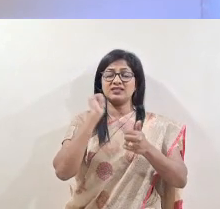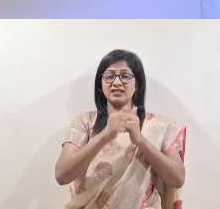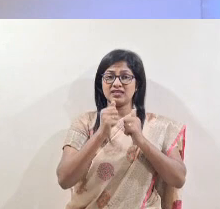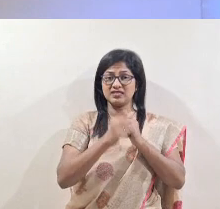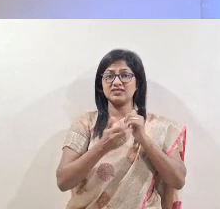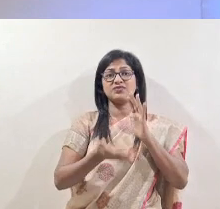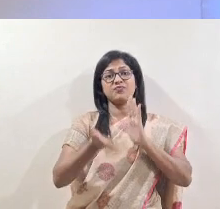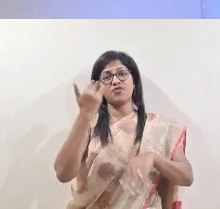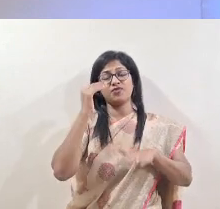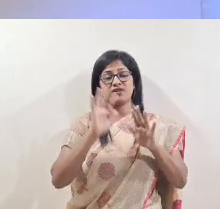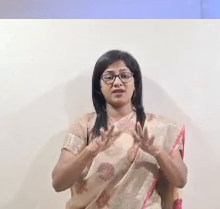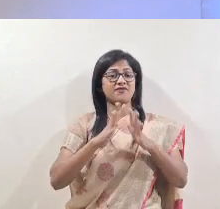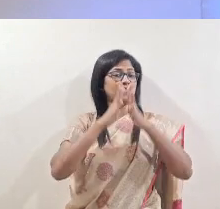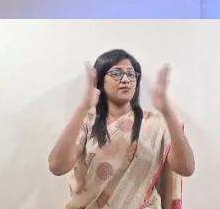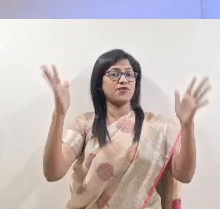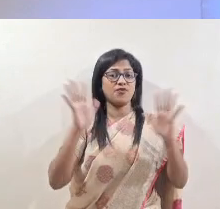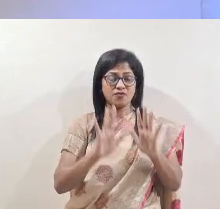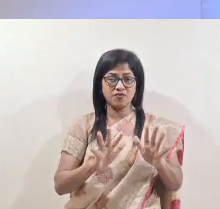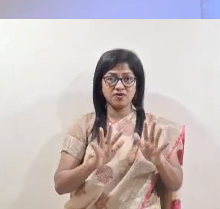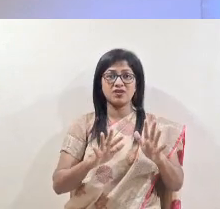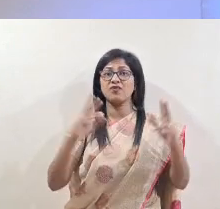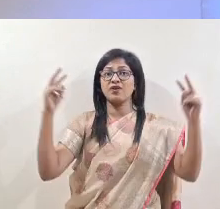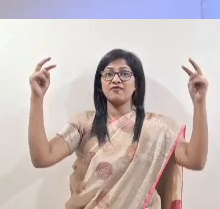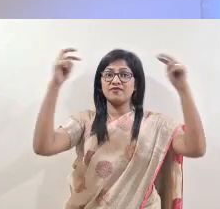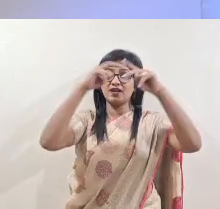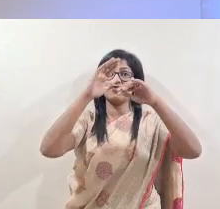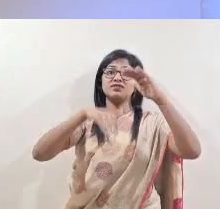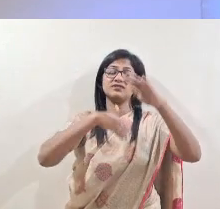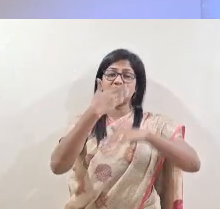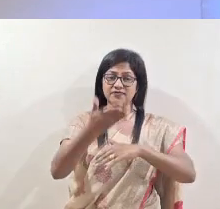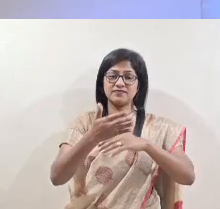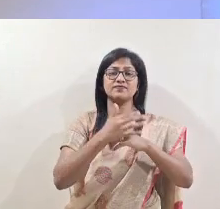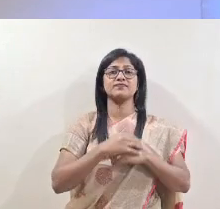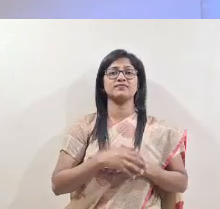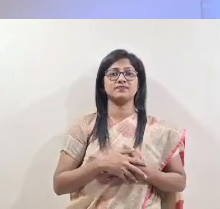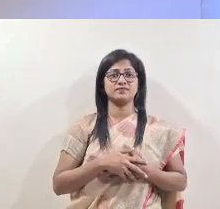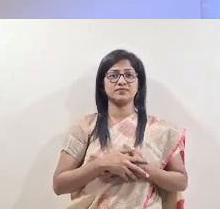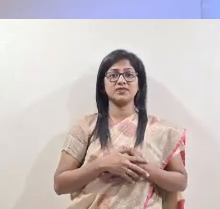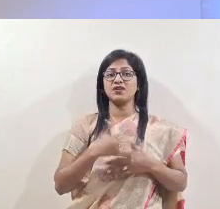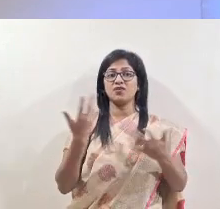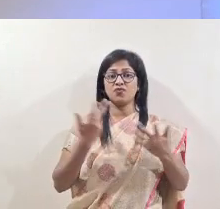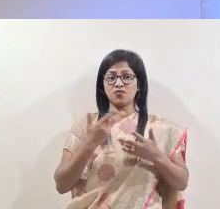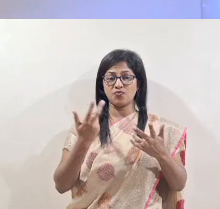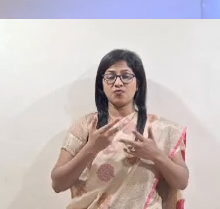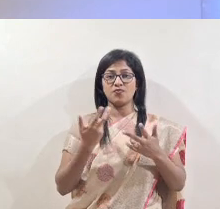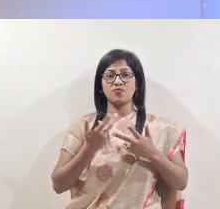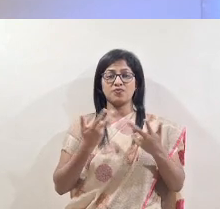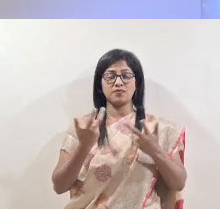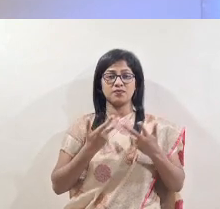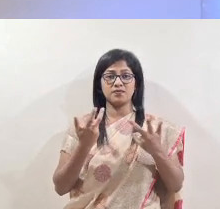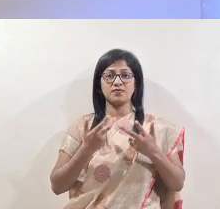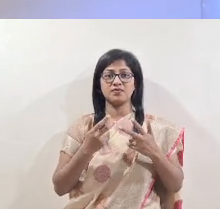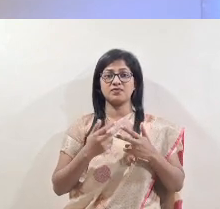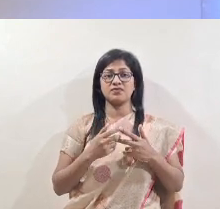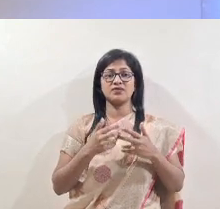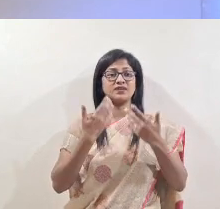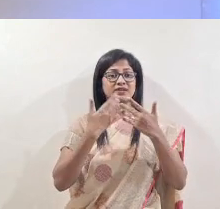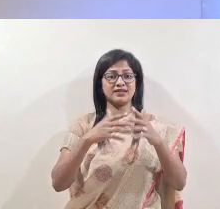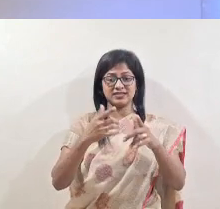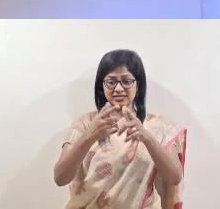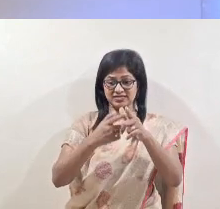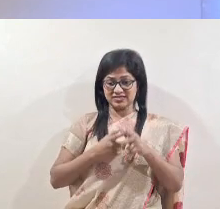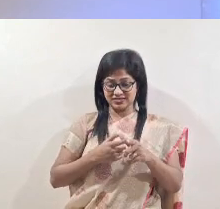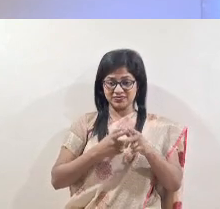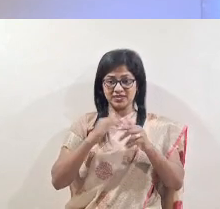too exponentially after those flyovers. Because with the increase in speed, any increase in speed